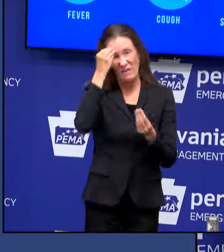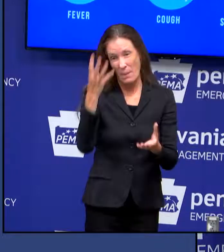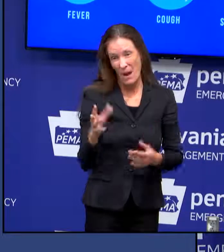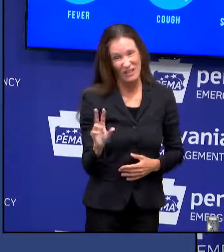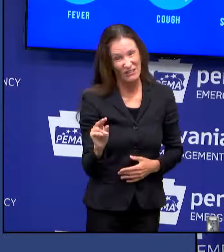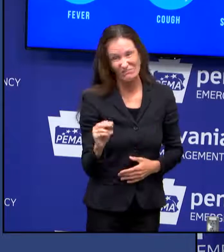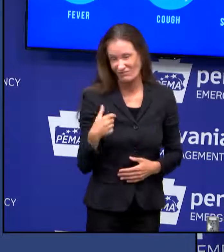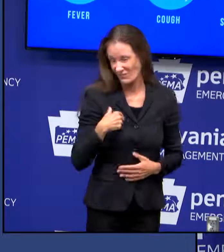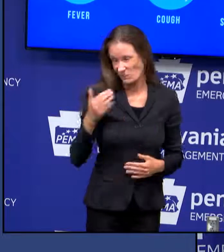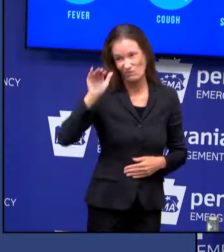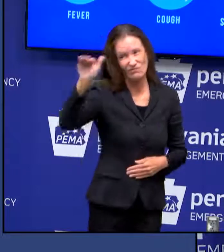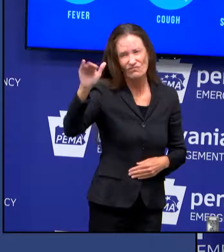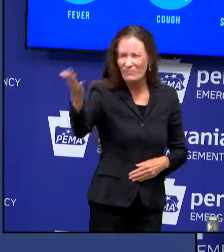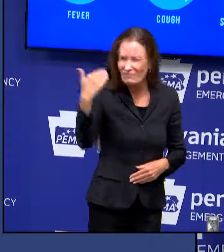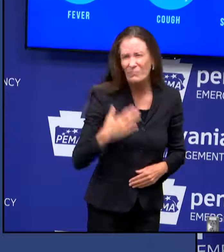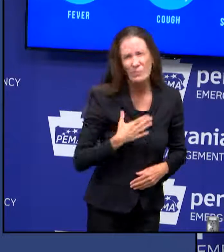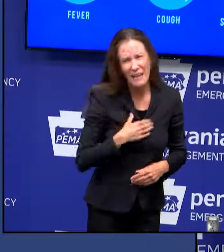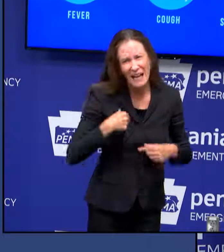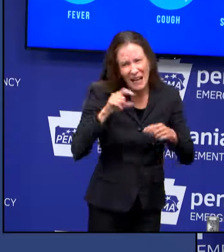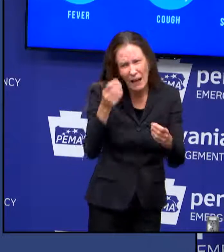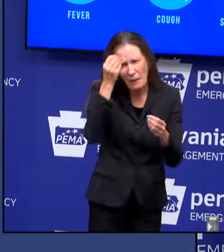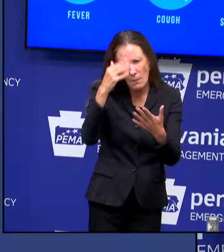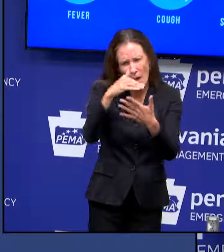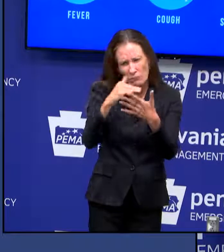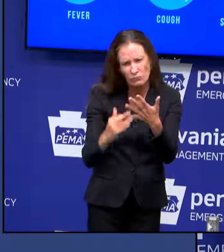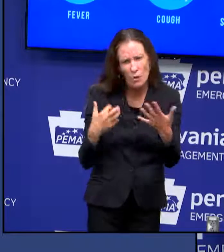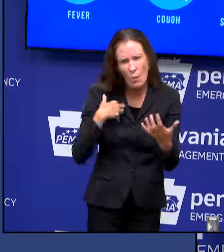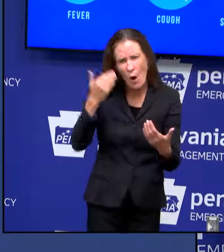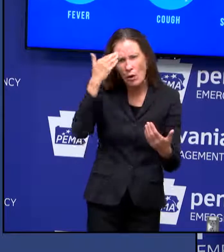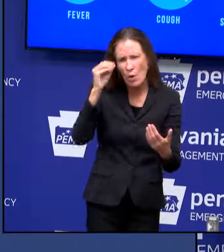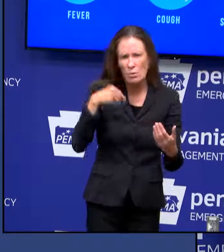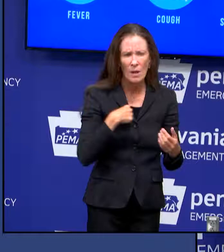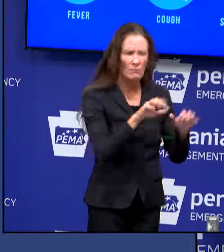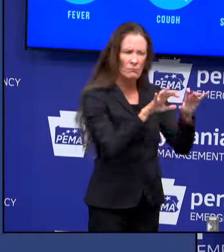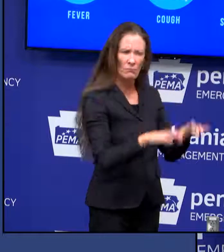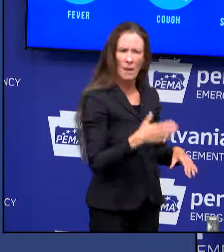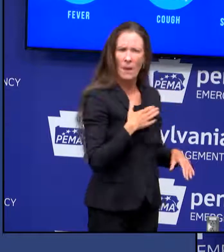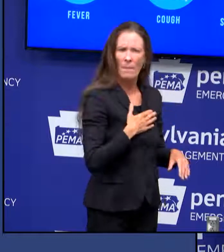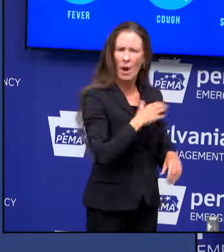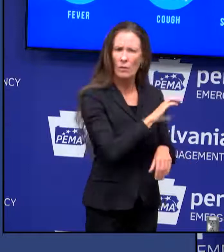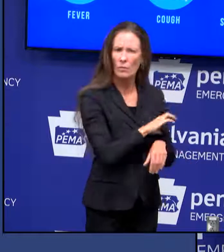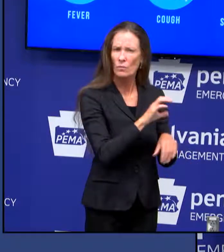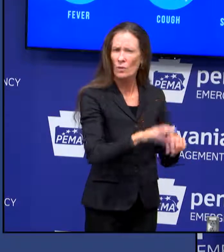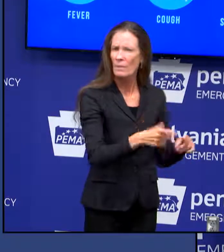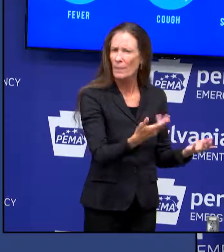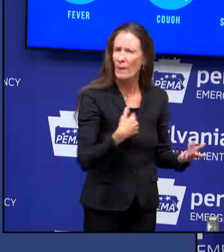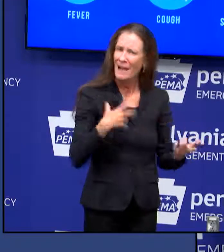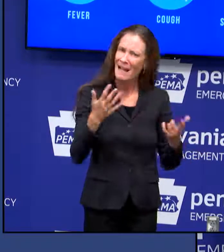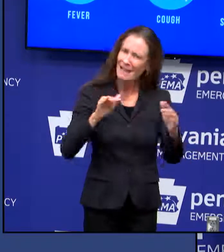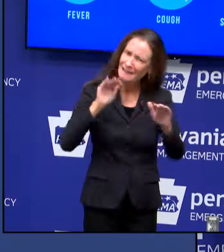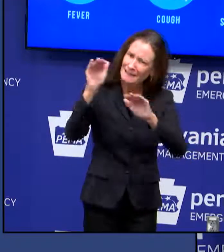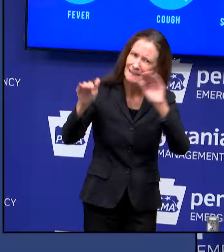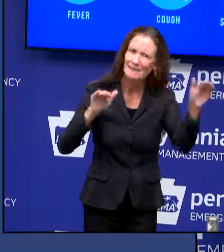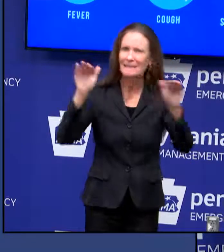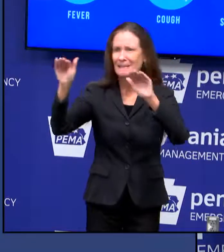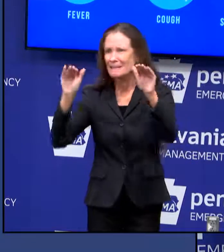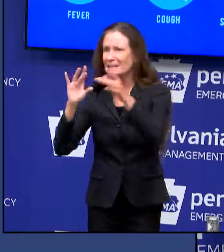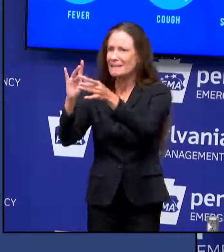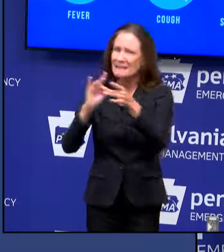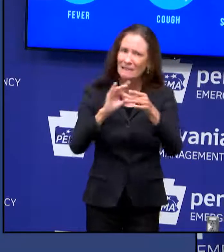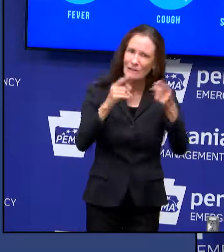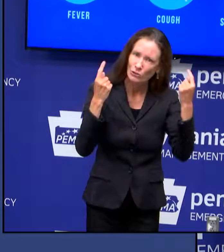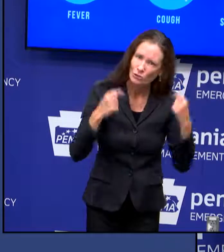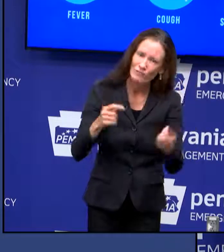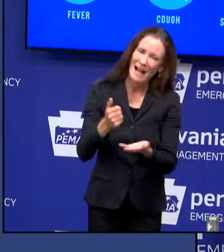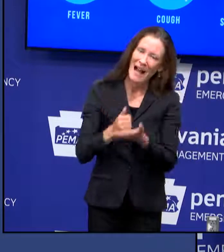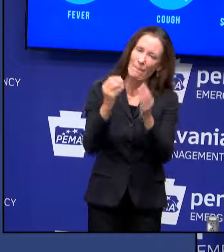in there. But it isn't something we can just do. We have to work with all of our stakeholders to accomplish that. I think you had a question. For the